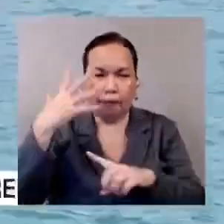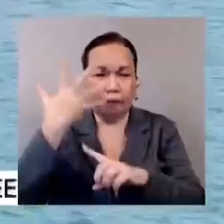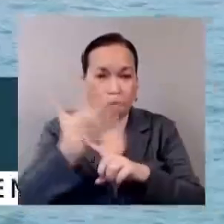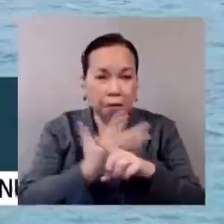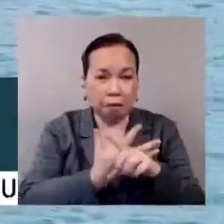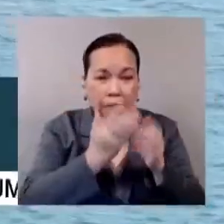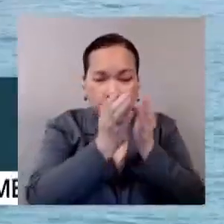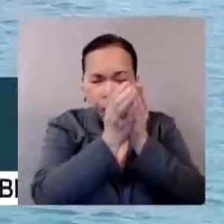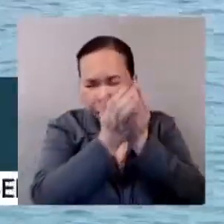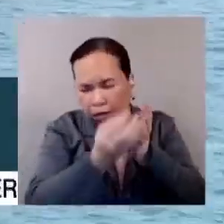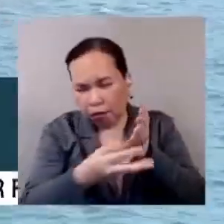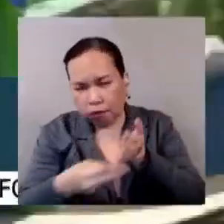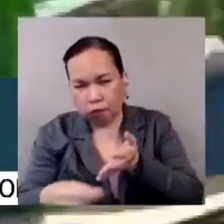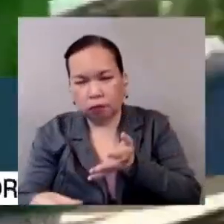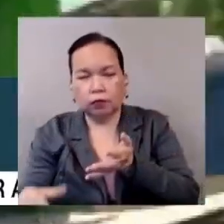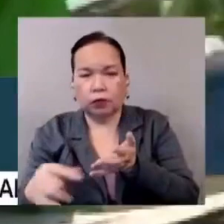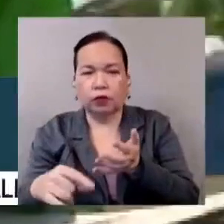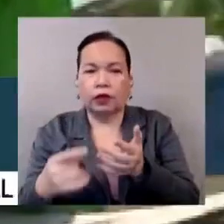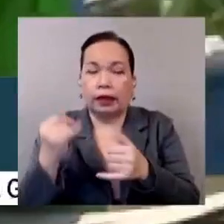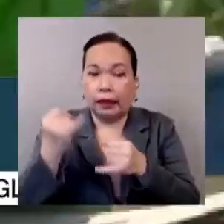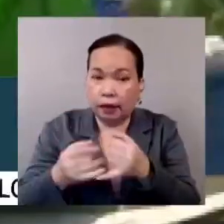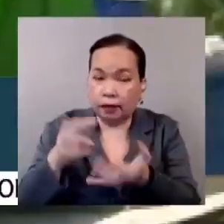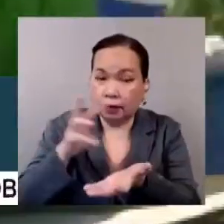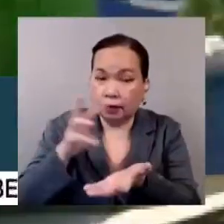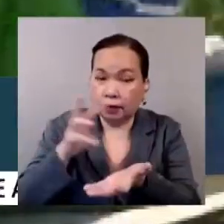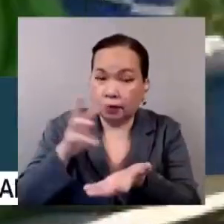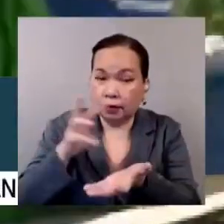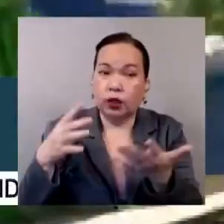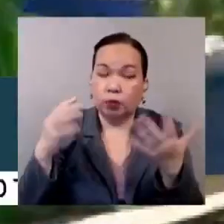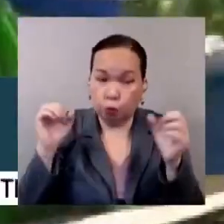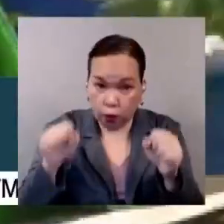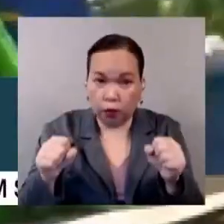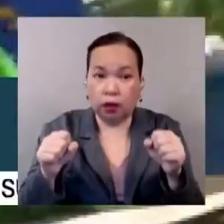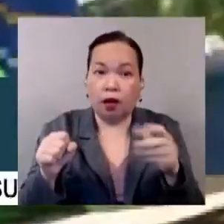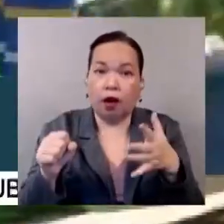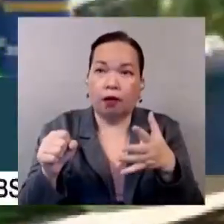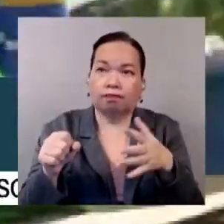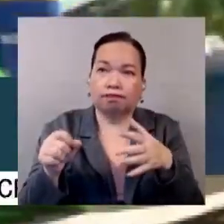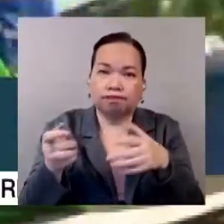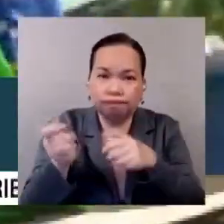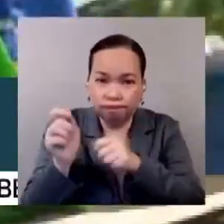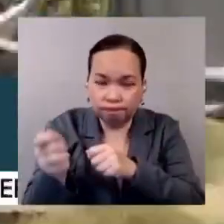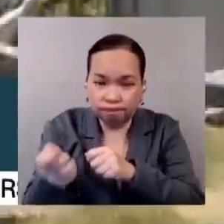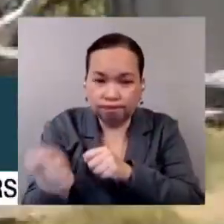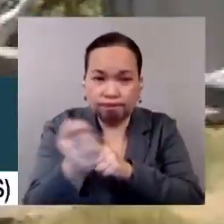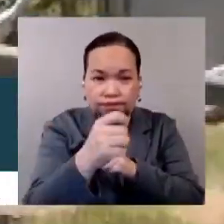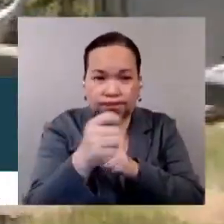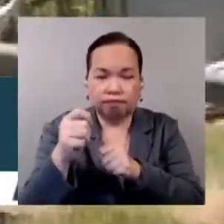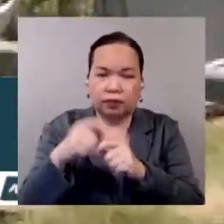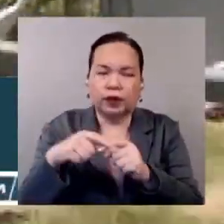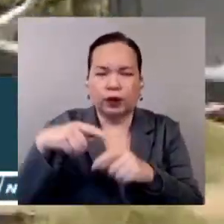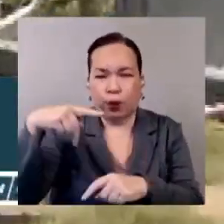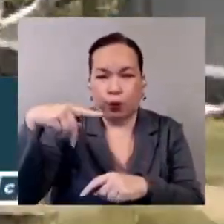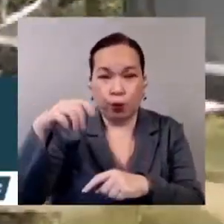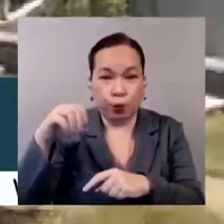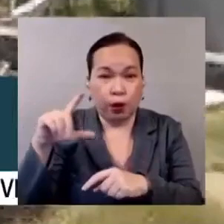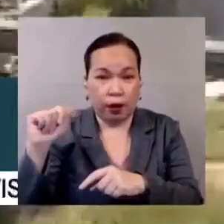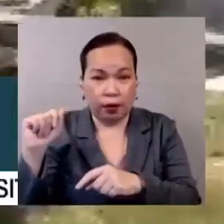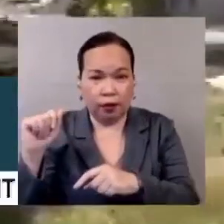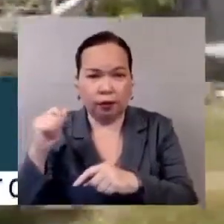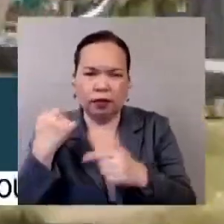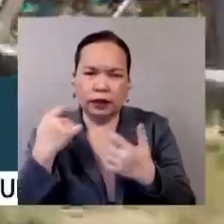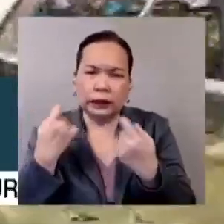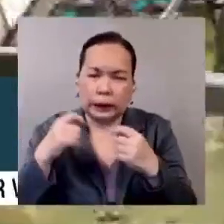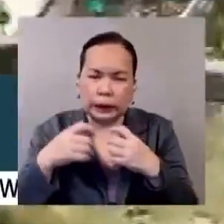fishing ban lifted is Pola, which has been struggling to recover from the environmental disaster. Joining us now is Pola